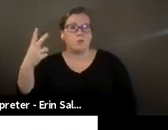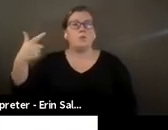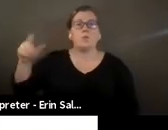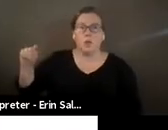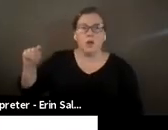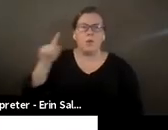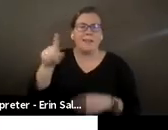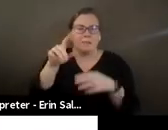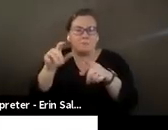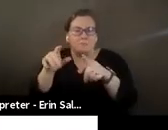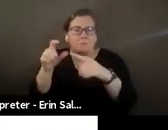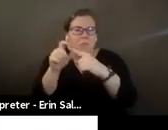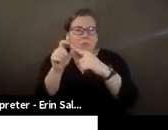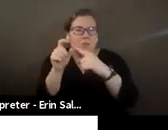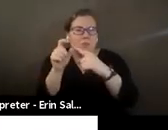it.